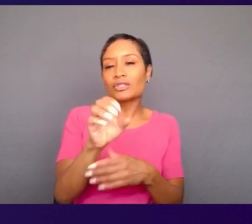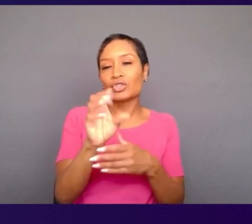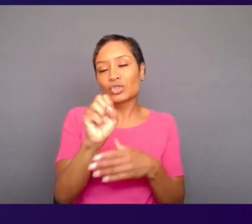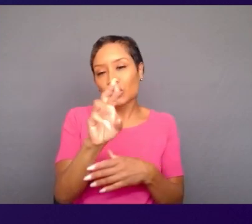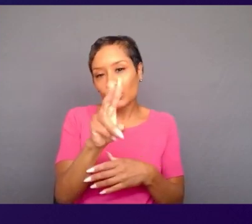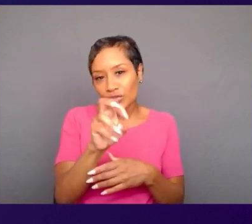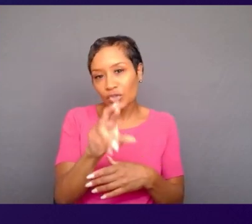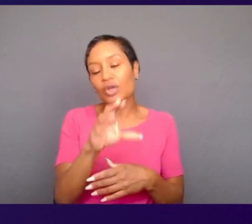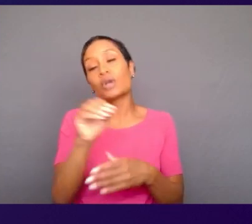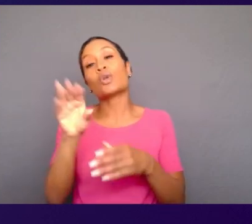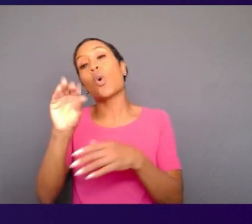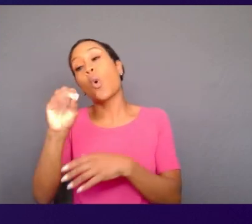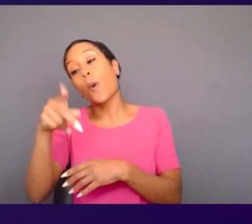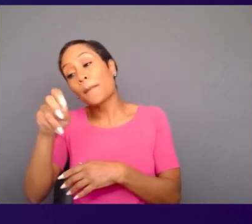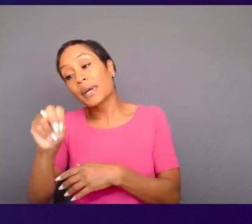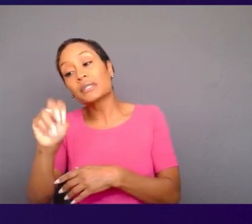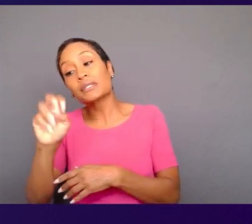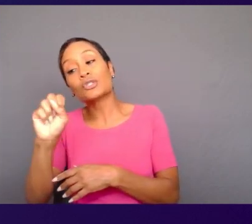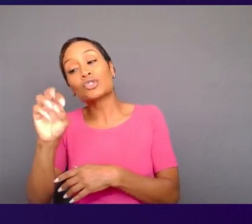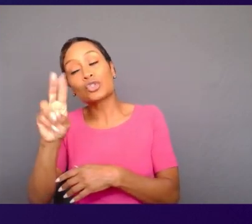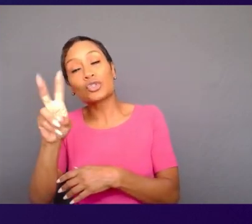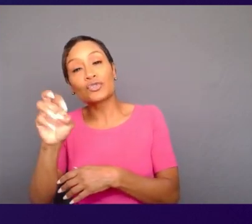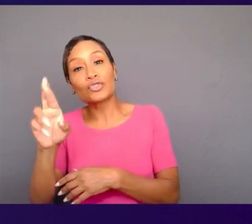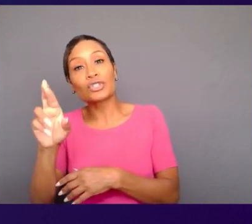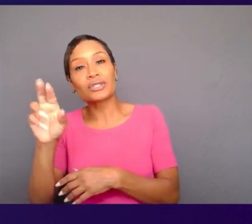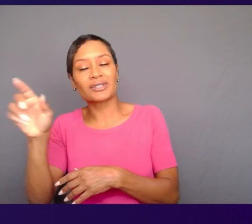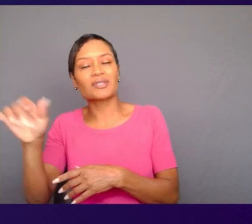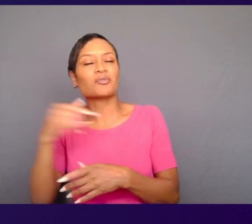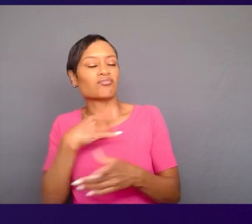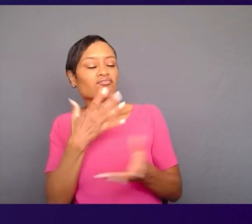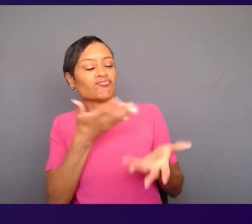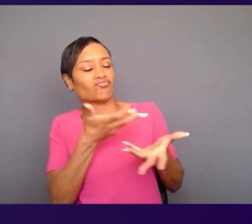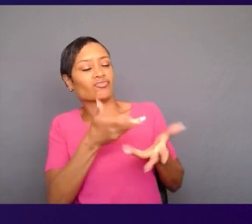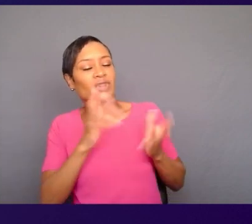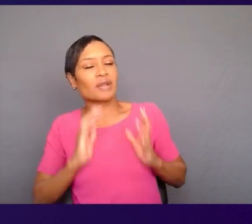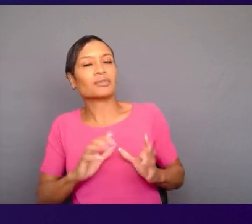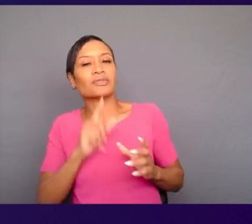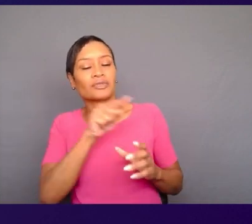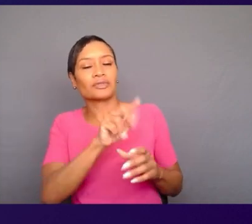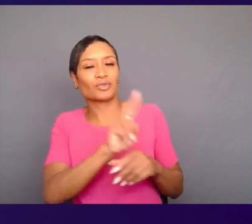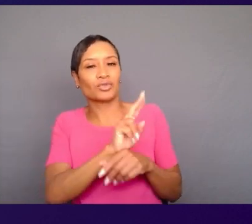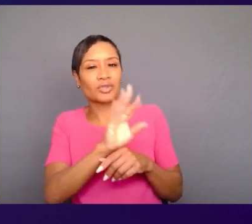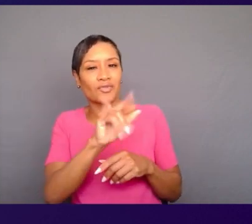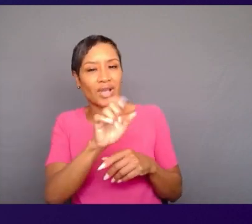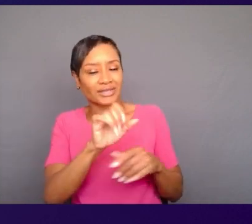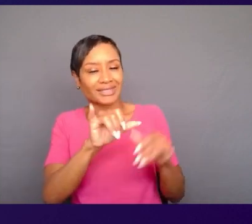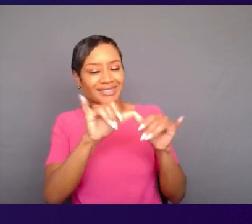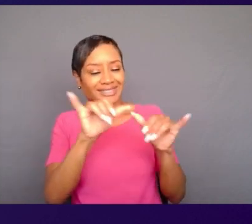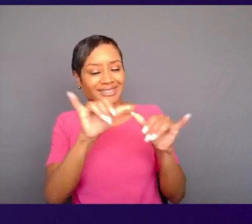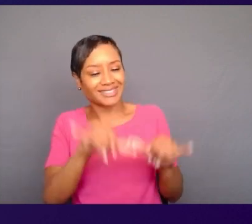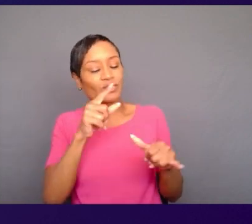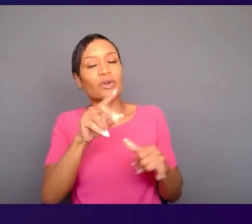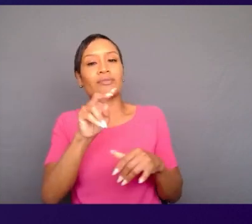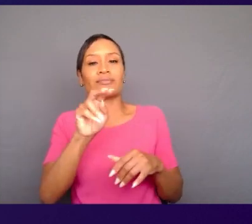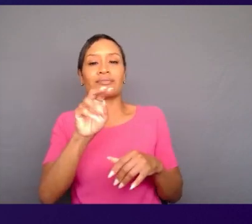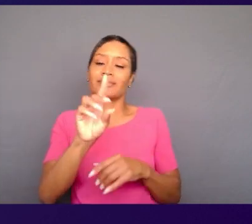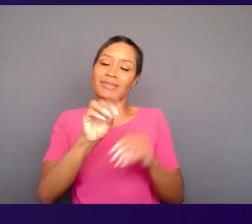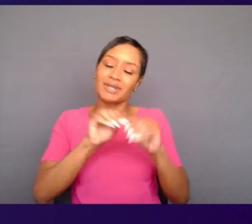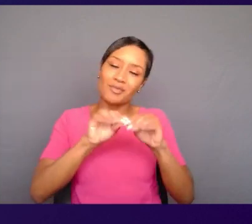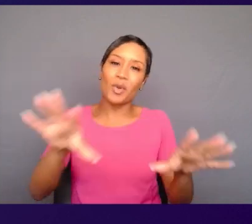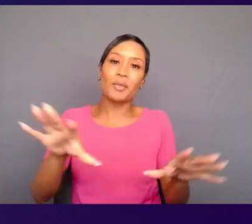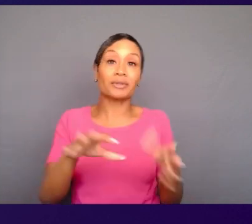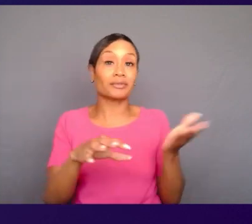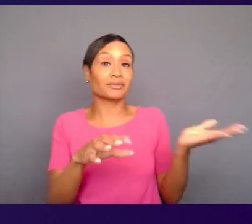I want to talk to a customer who's using one of these file systems, FSX for NetApp ONTAP, in deployment. So today we have with us